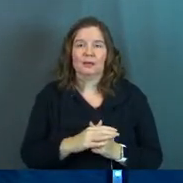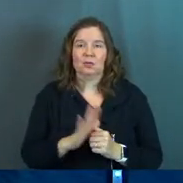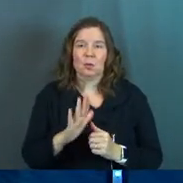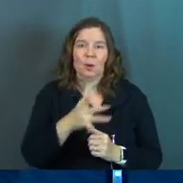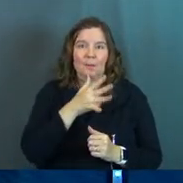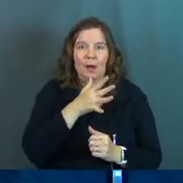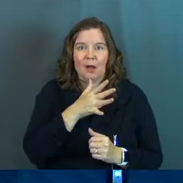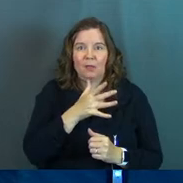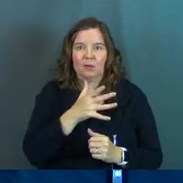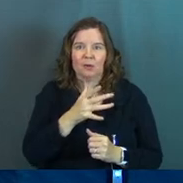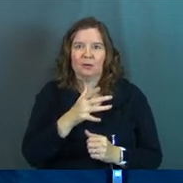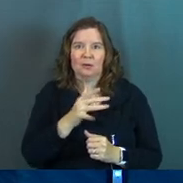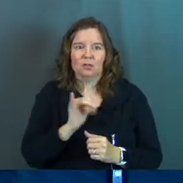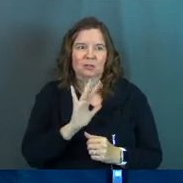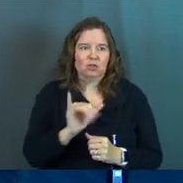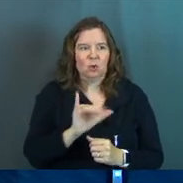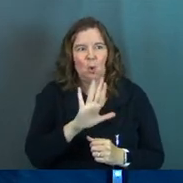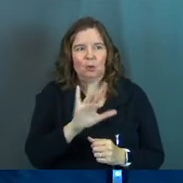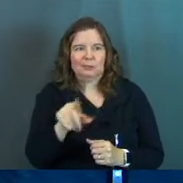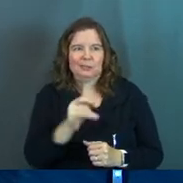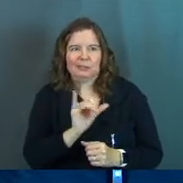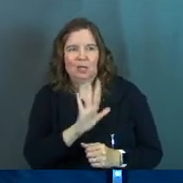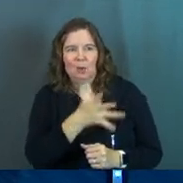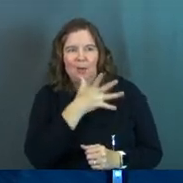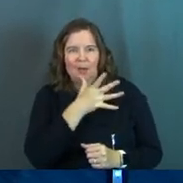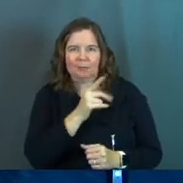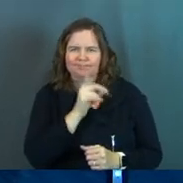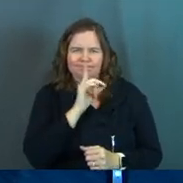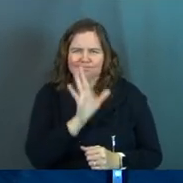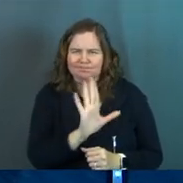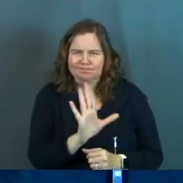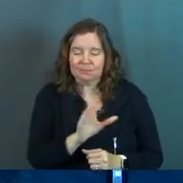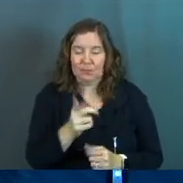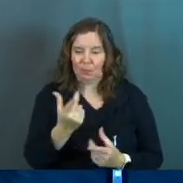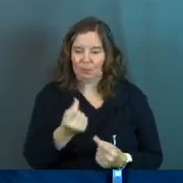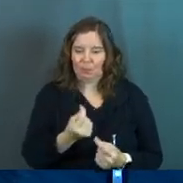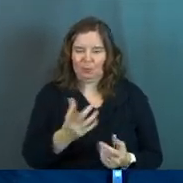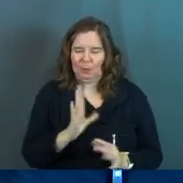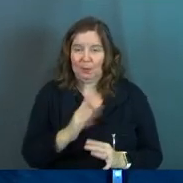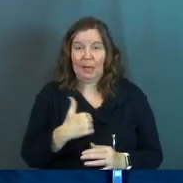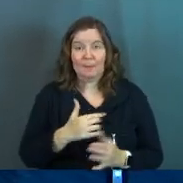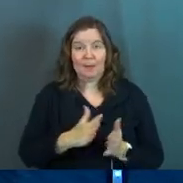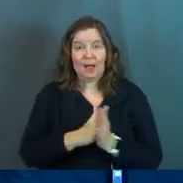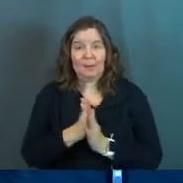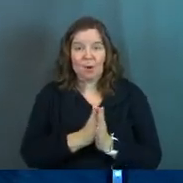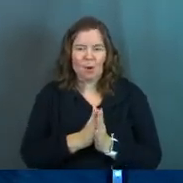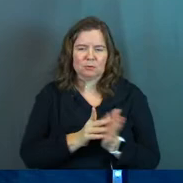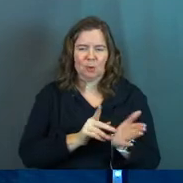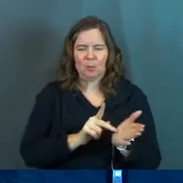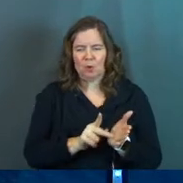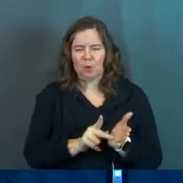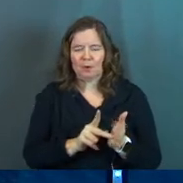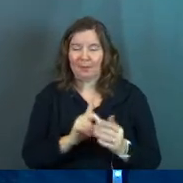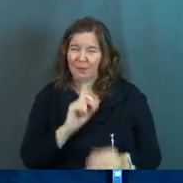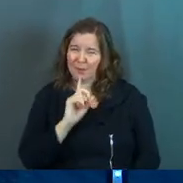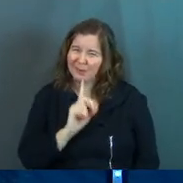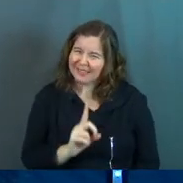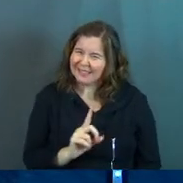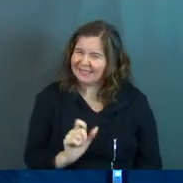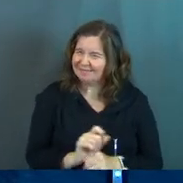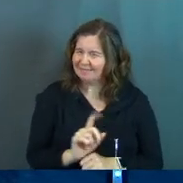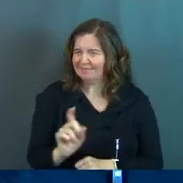your mother. You don't do things like that. All those things that we shouldn't do. And my motives were so pure, though. But were